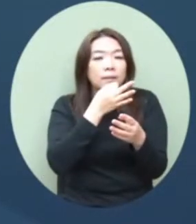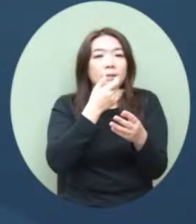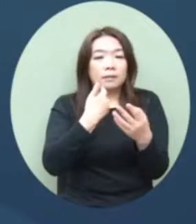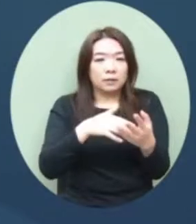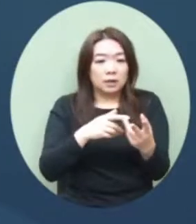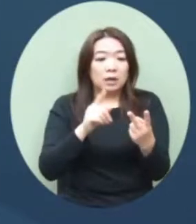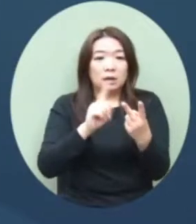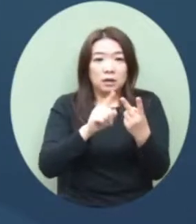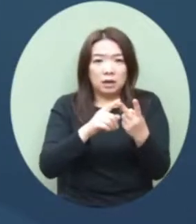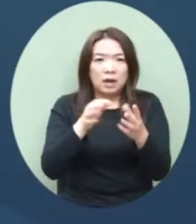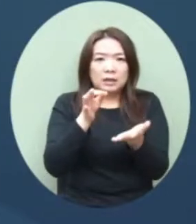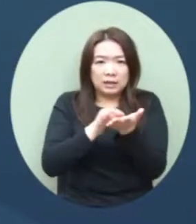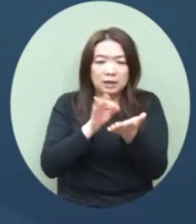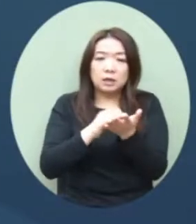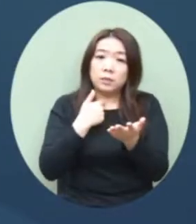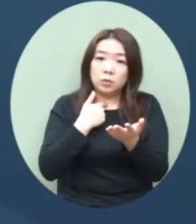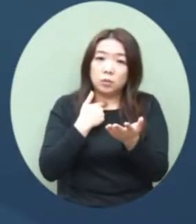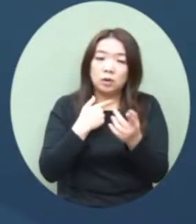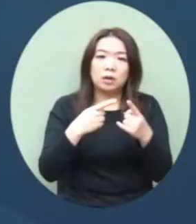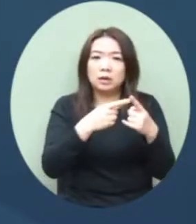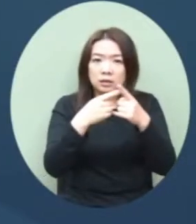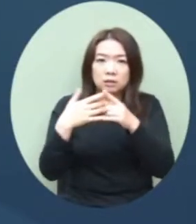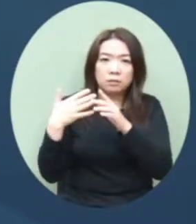That means we need the